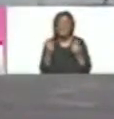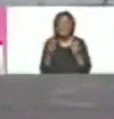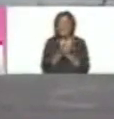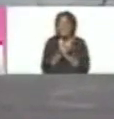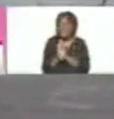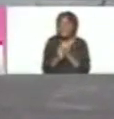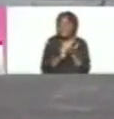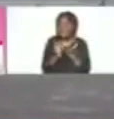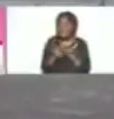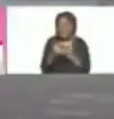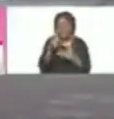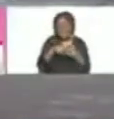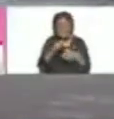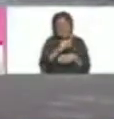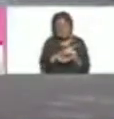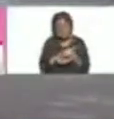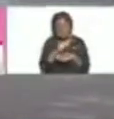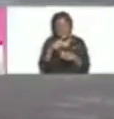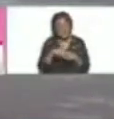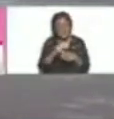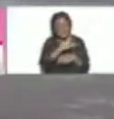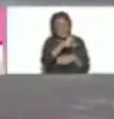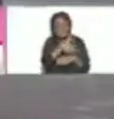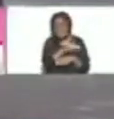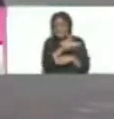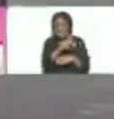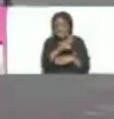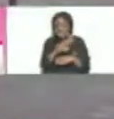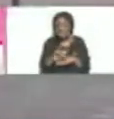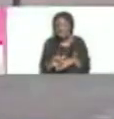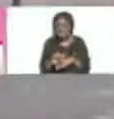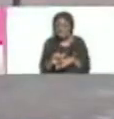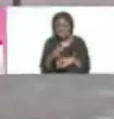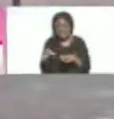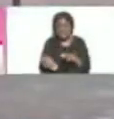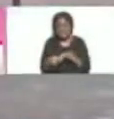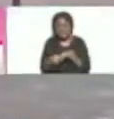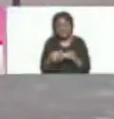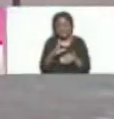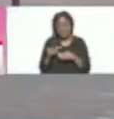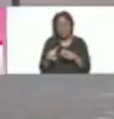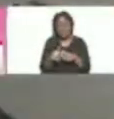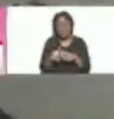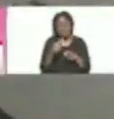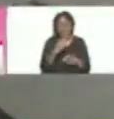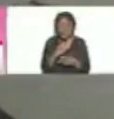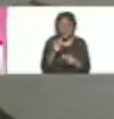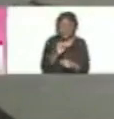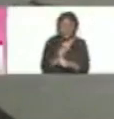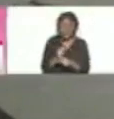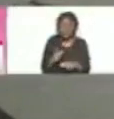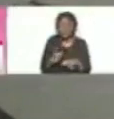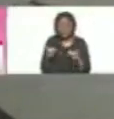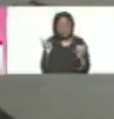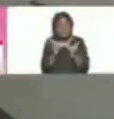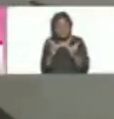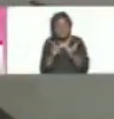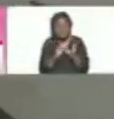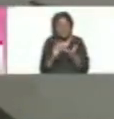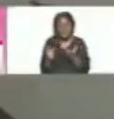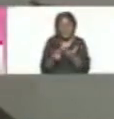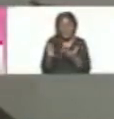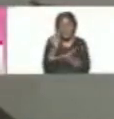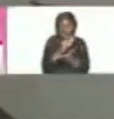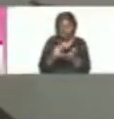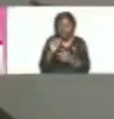Eleuthera in January. So in addition to all the regular work we do, giving programs, doing graduate work, we're trying to find